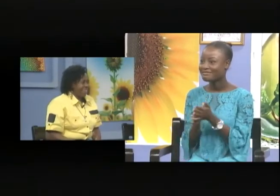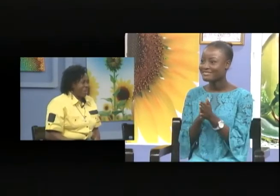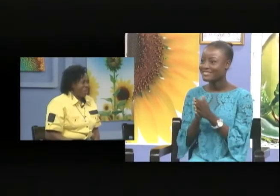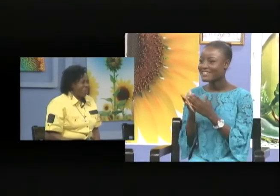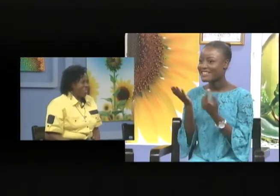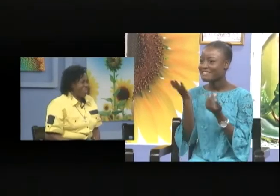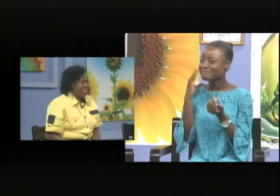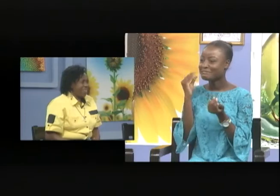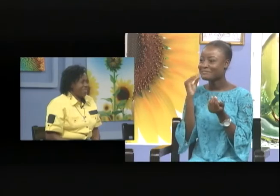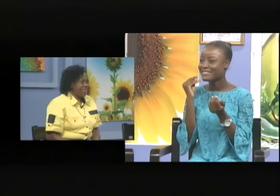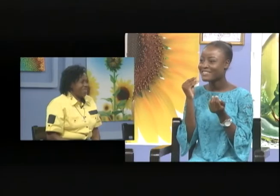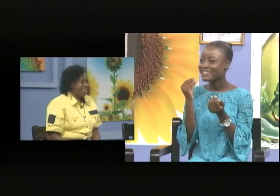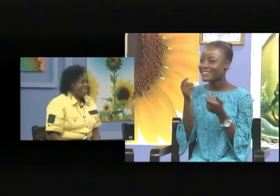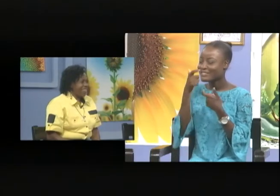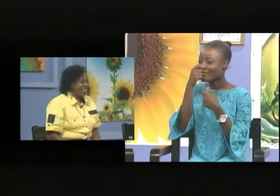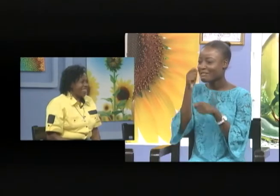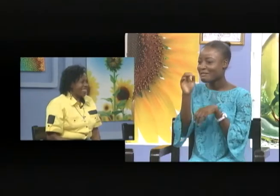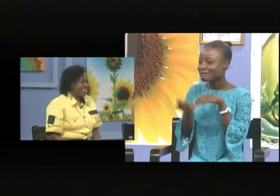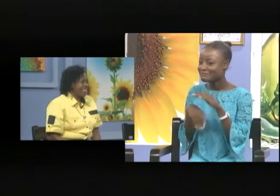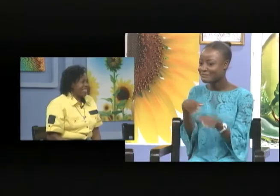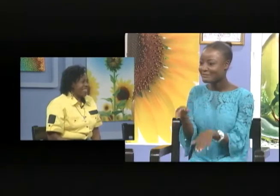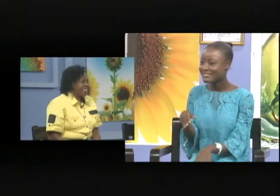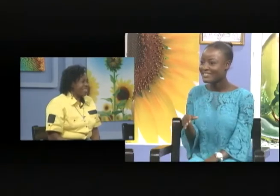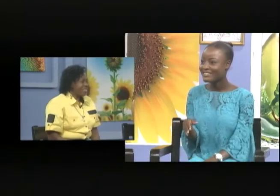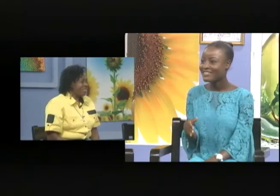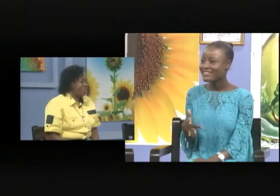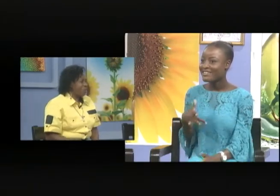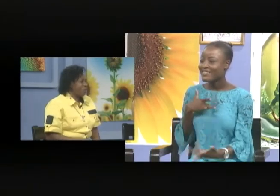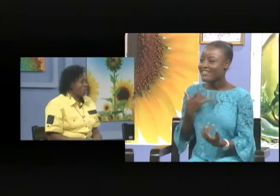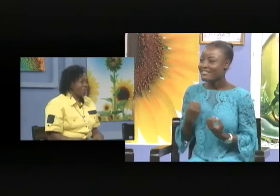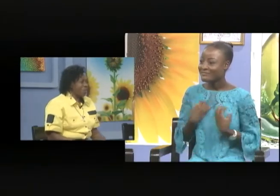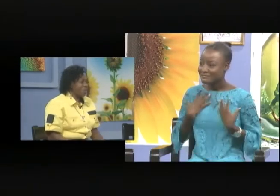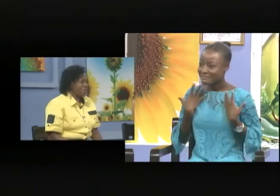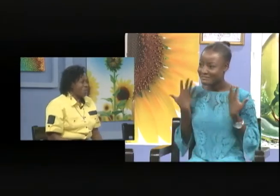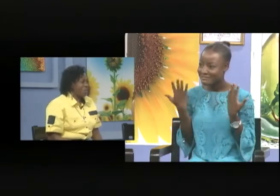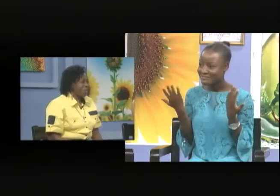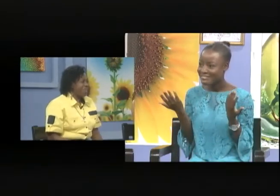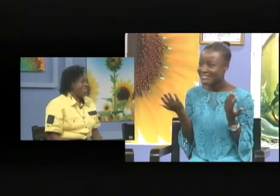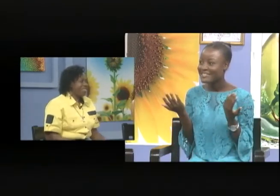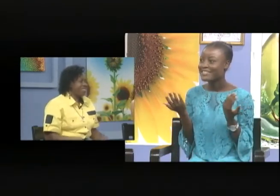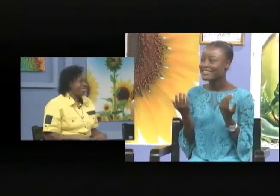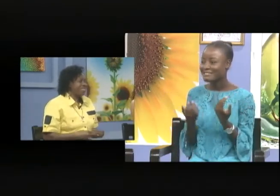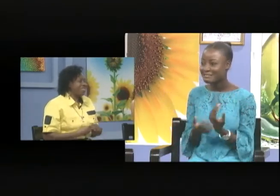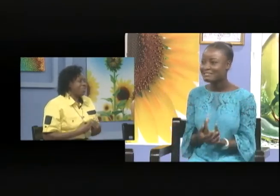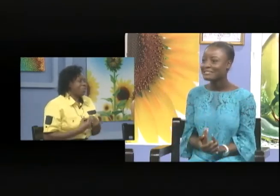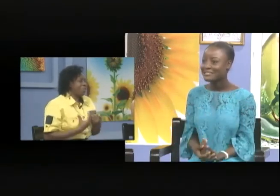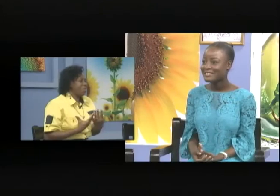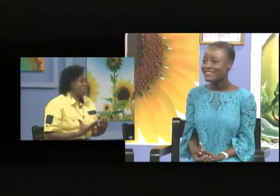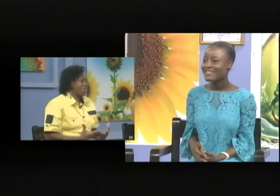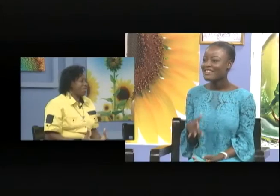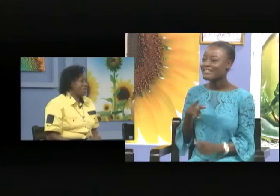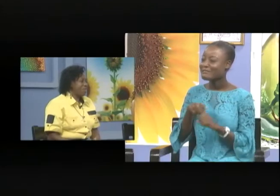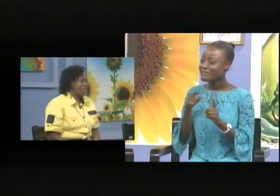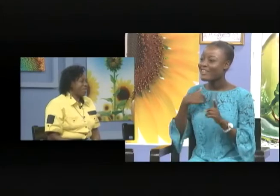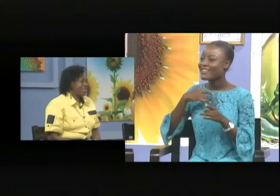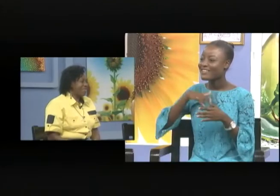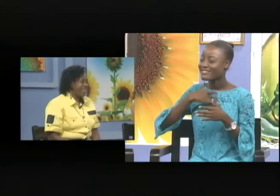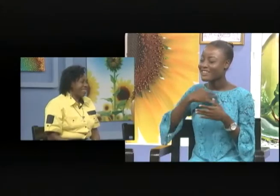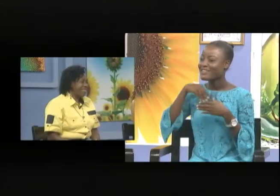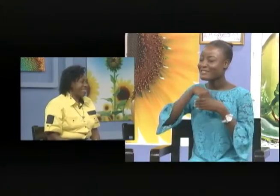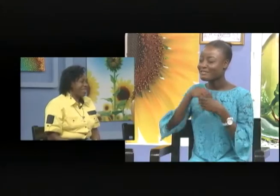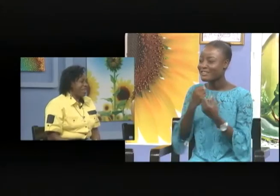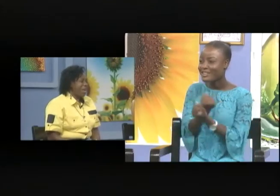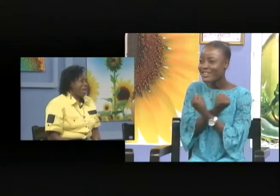I feel so excited. It is interesting walking on the runway. It just motivates me. I'm